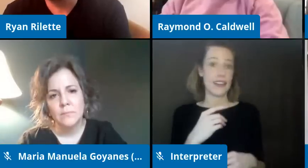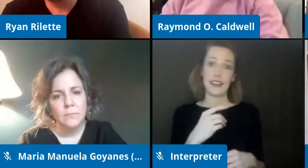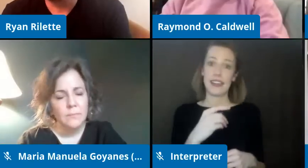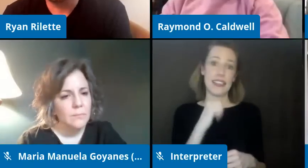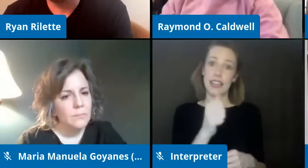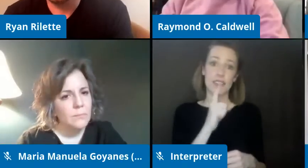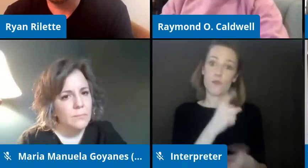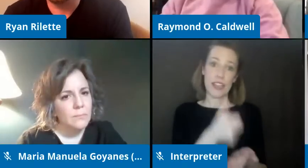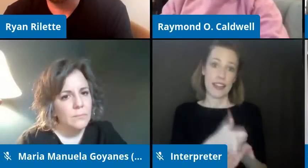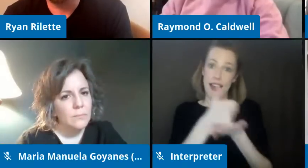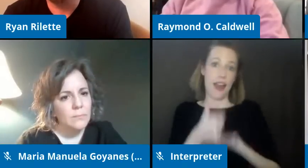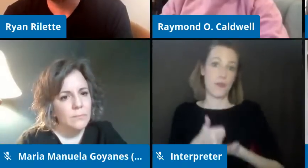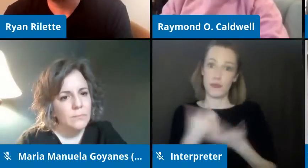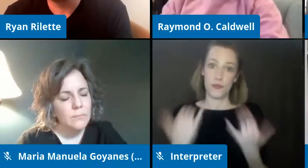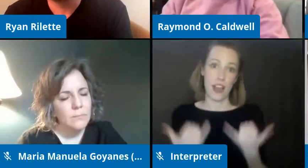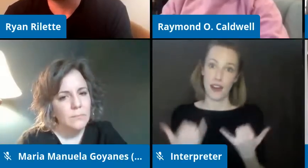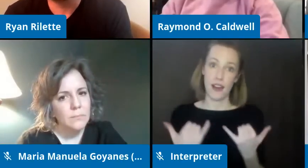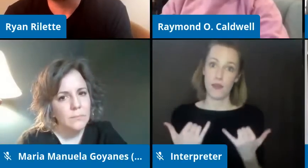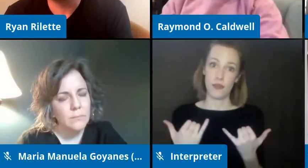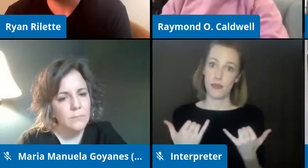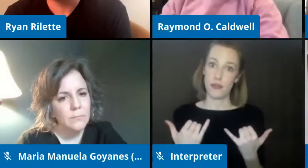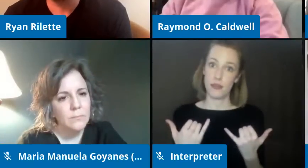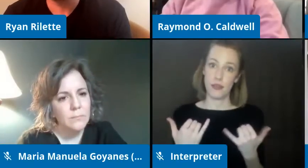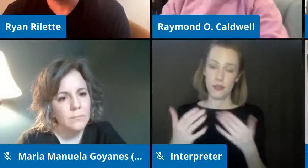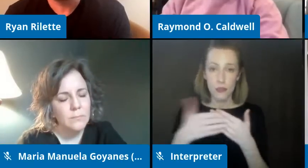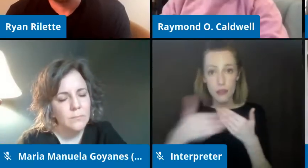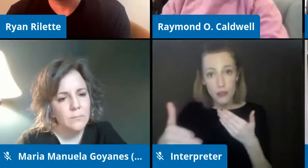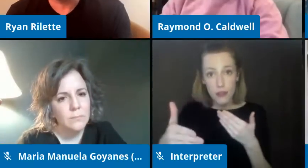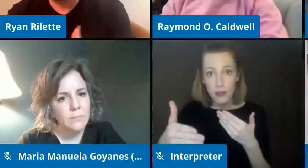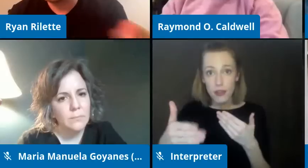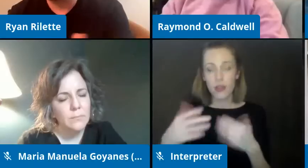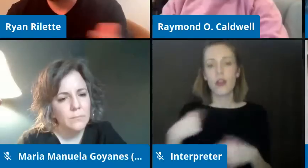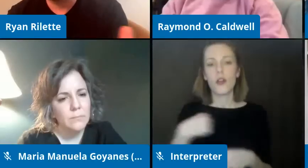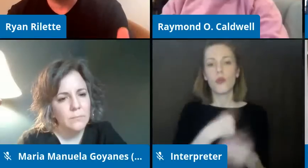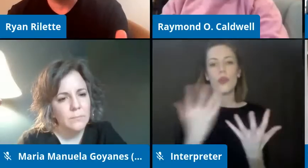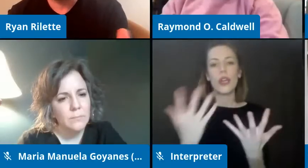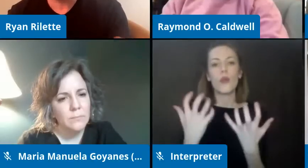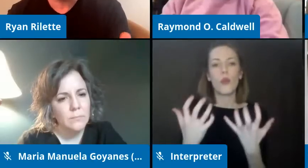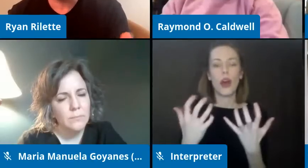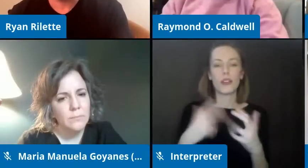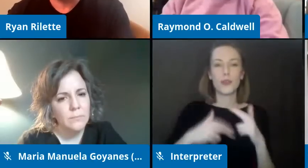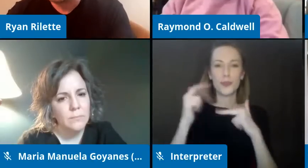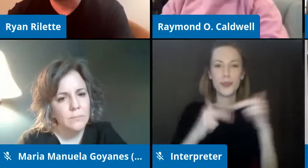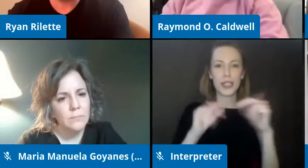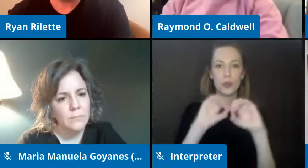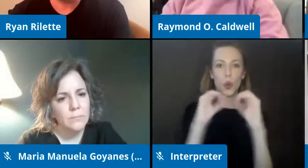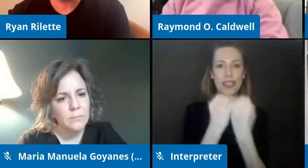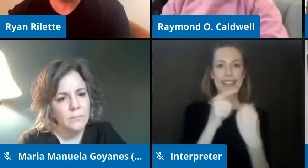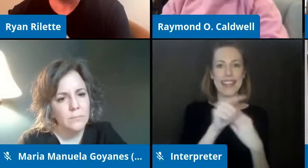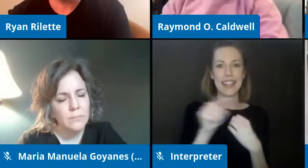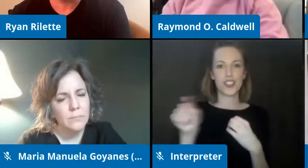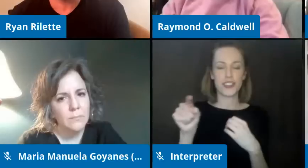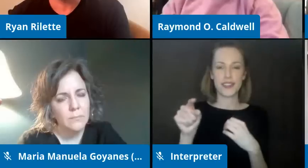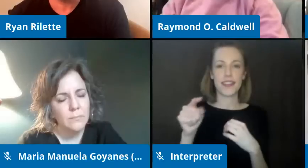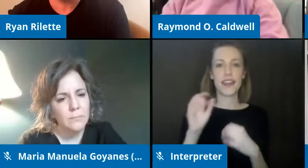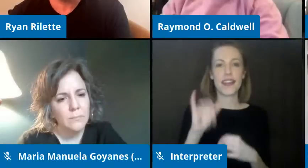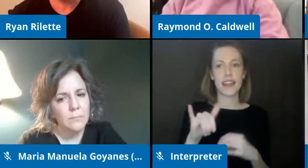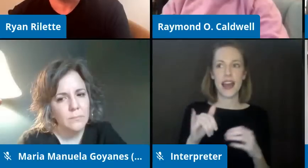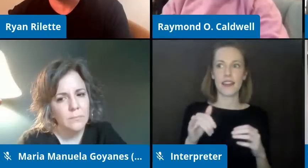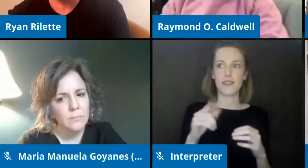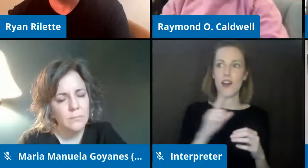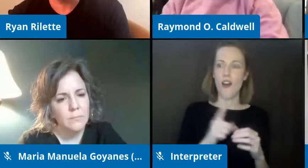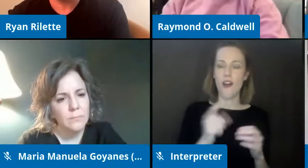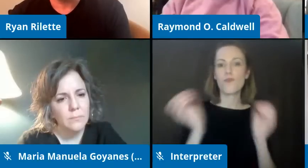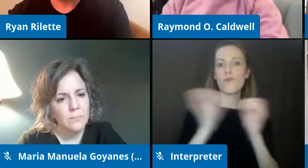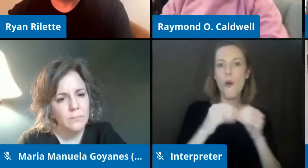is building organizations that are not just more nimble and can move, easily and program the kind of things that responding